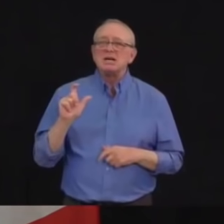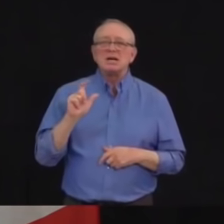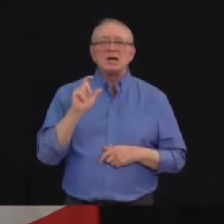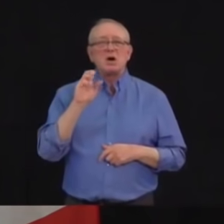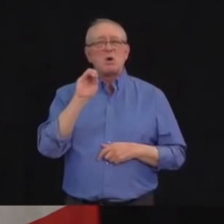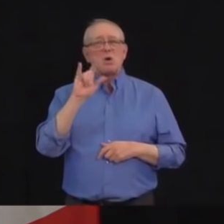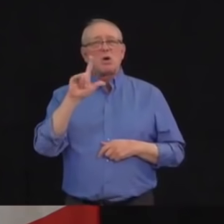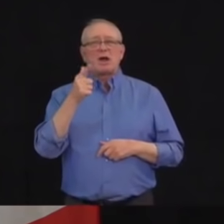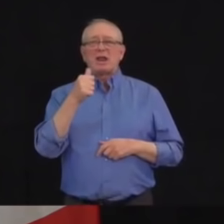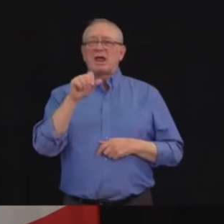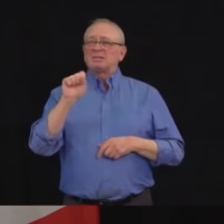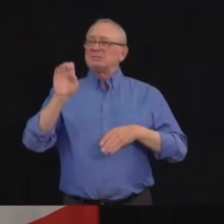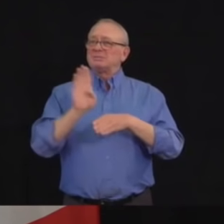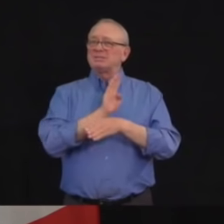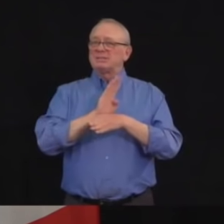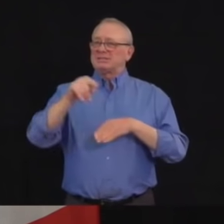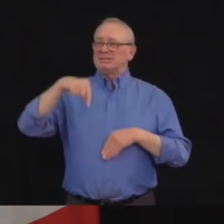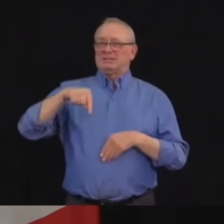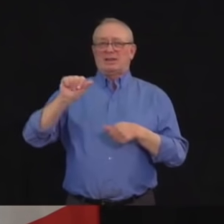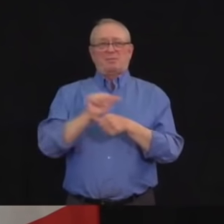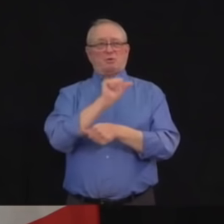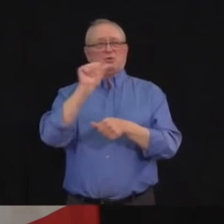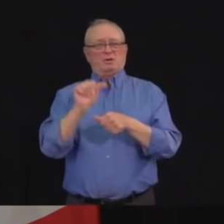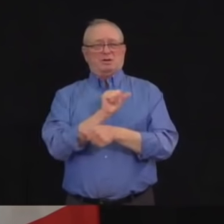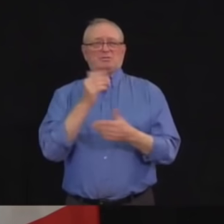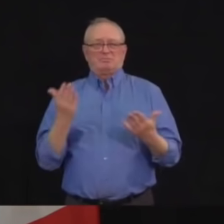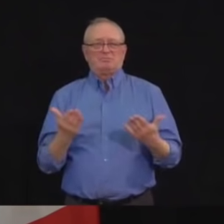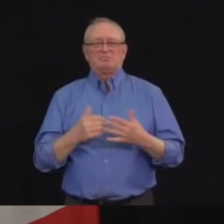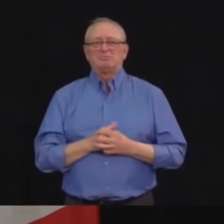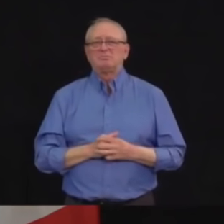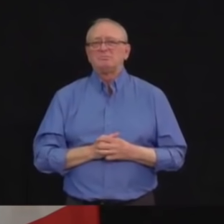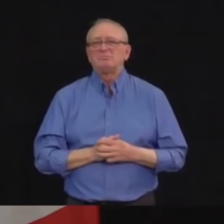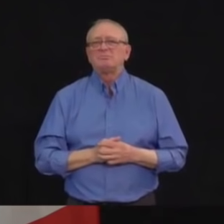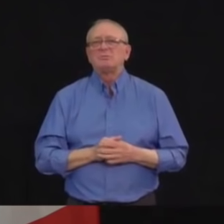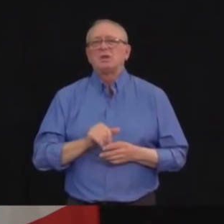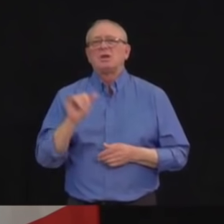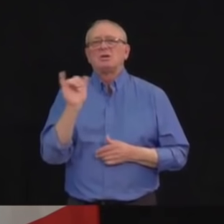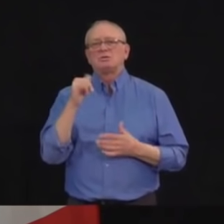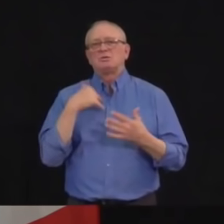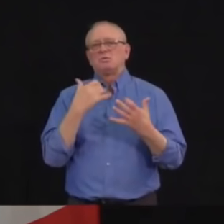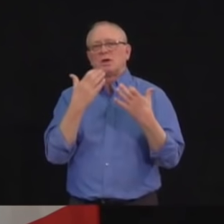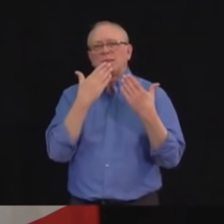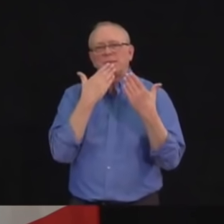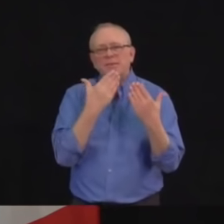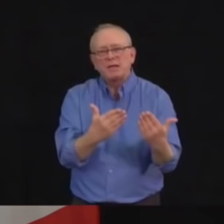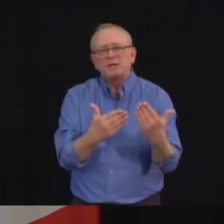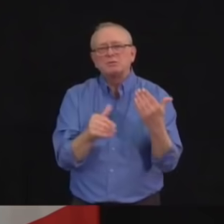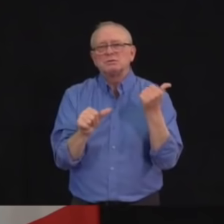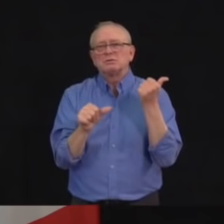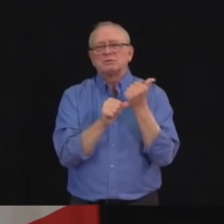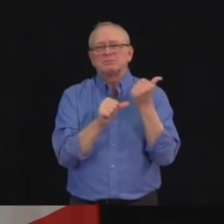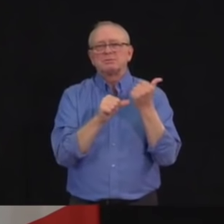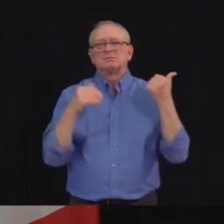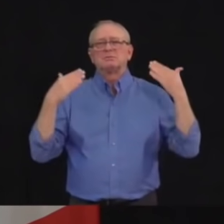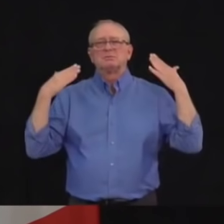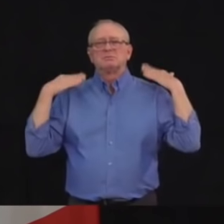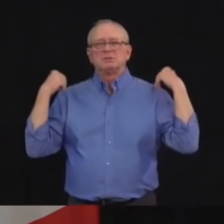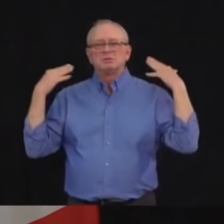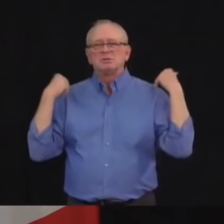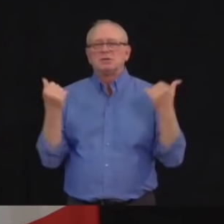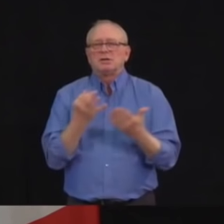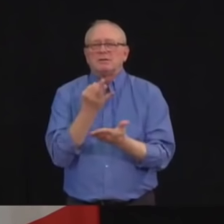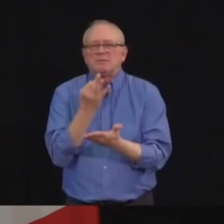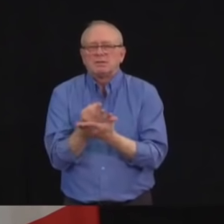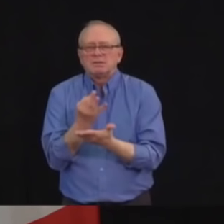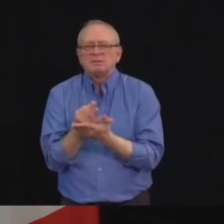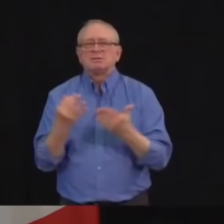Minister. I want to thank Deputy Prime Minister Freeland for working so closely with me on these initiatives, and Finance Minister Bill